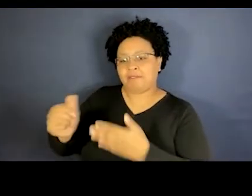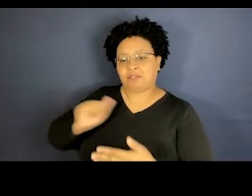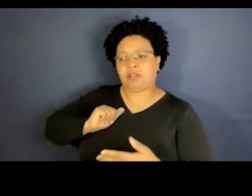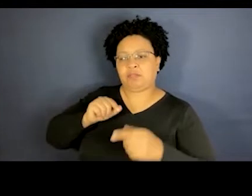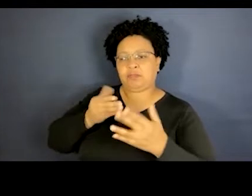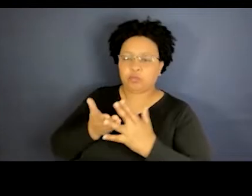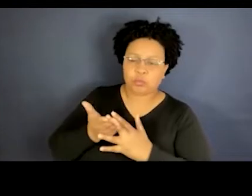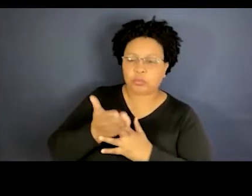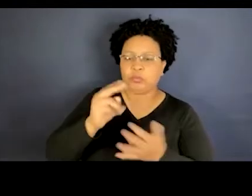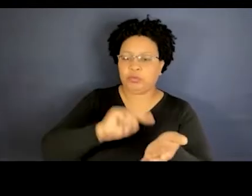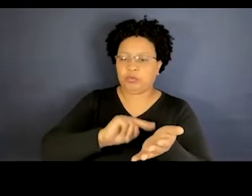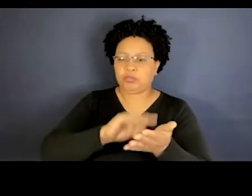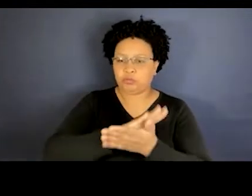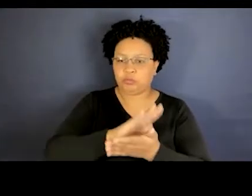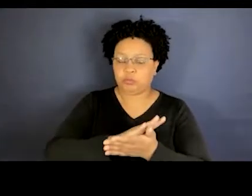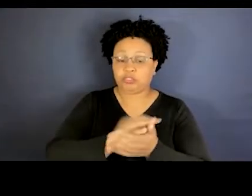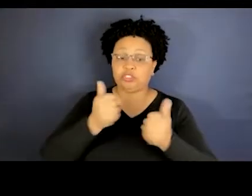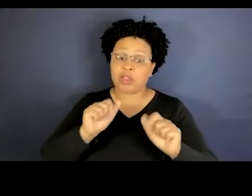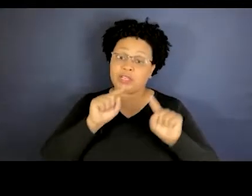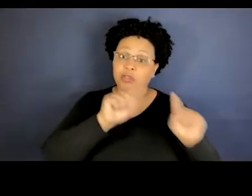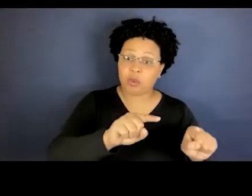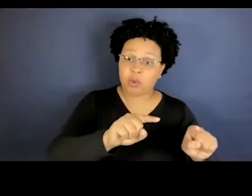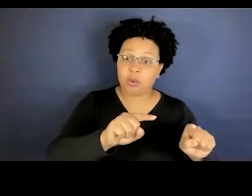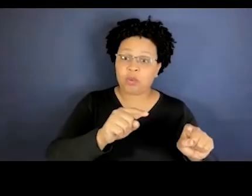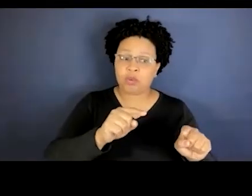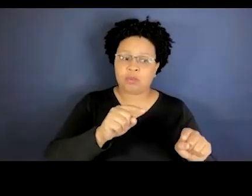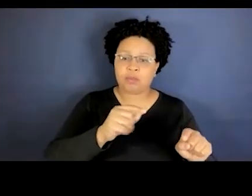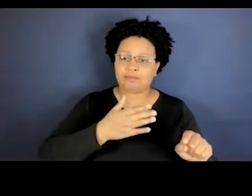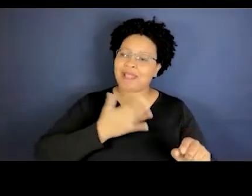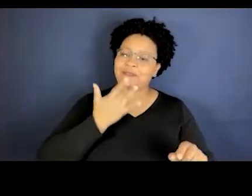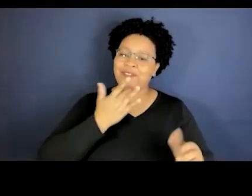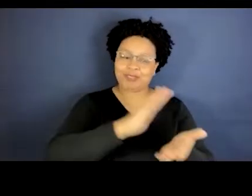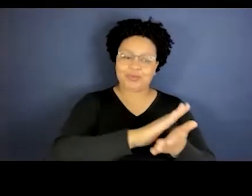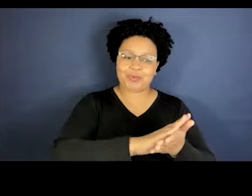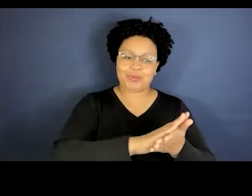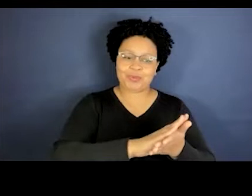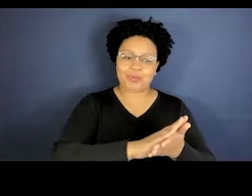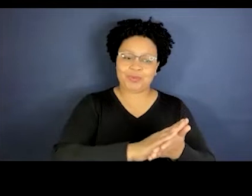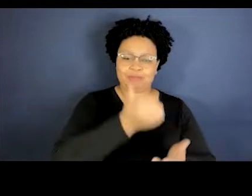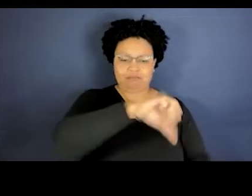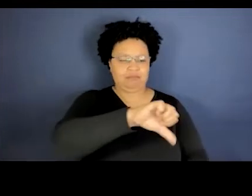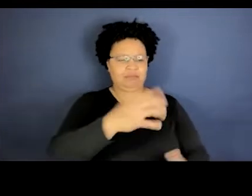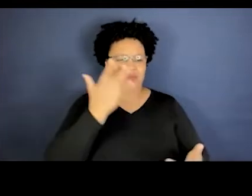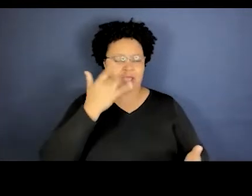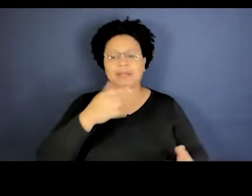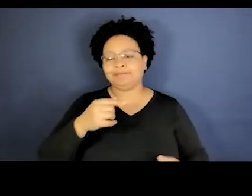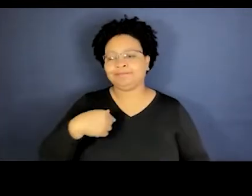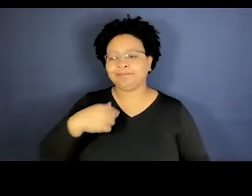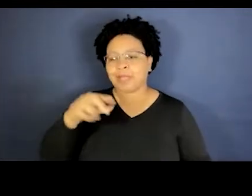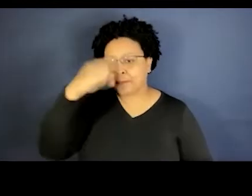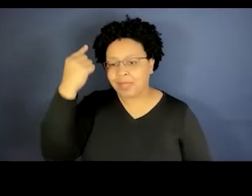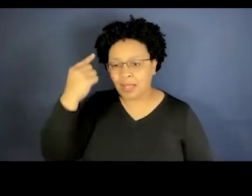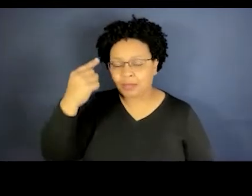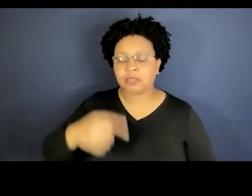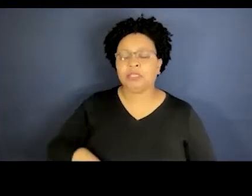was rejected from her choice of nursing school because she was Black. She showed me how to overcome because she had overcome so